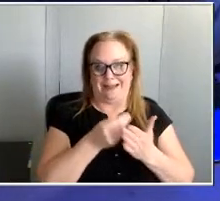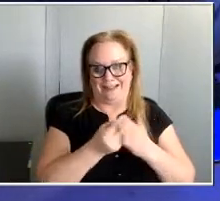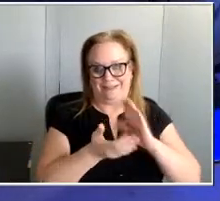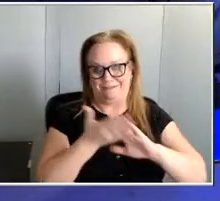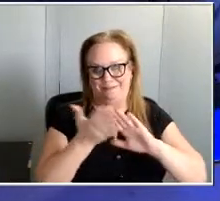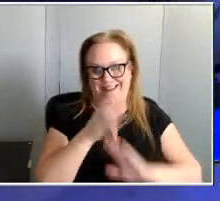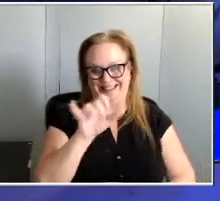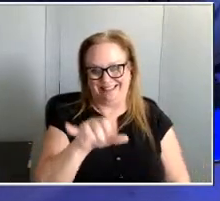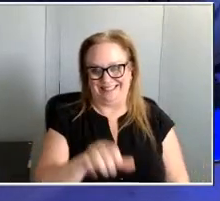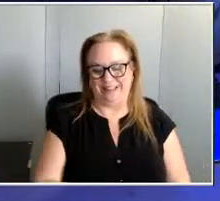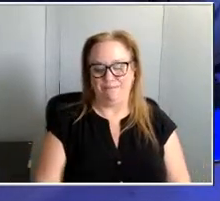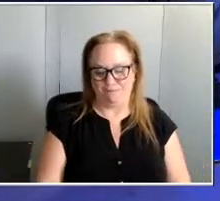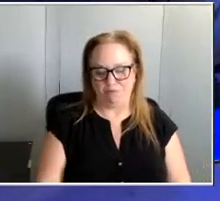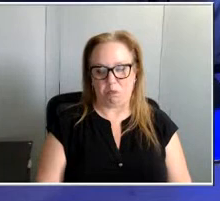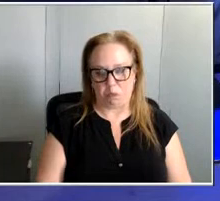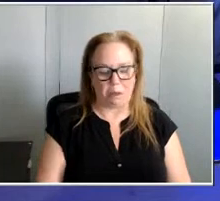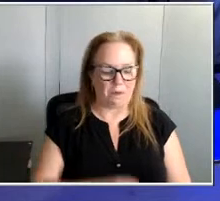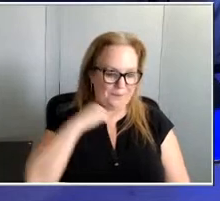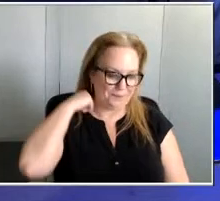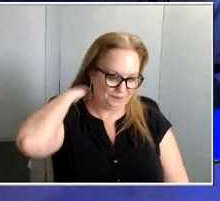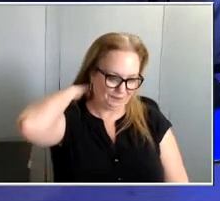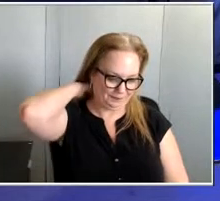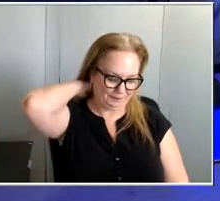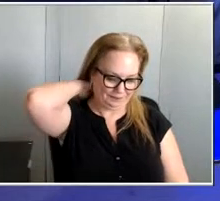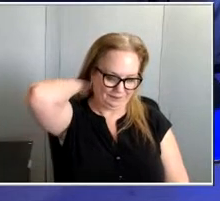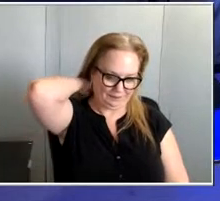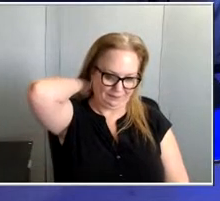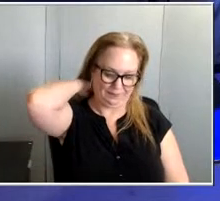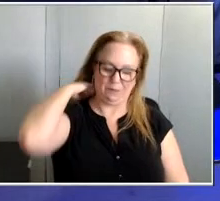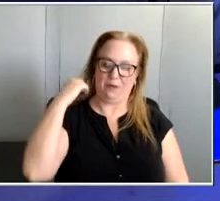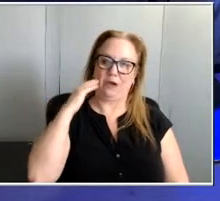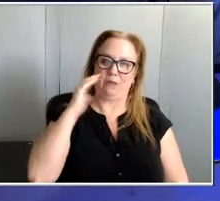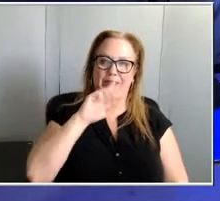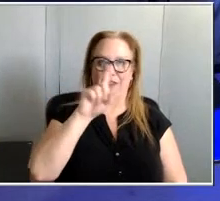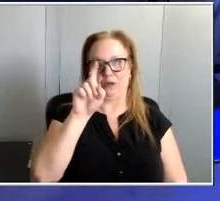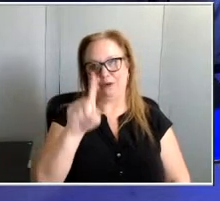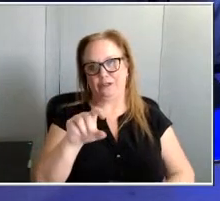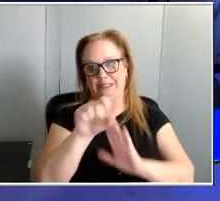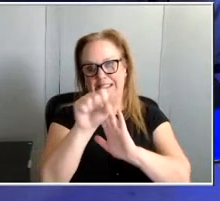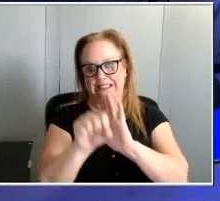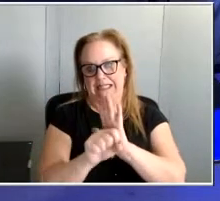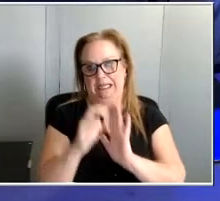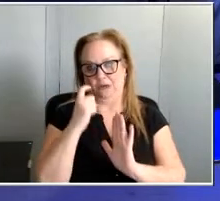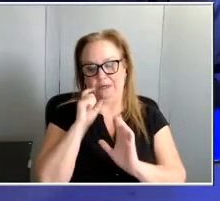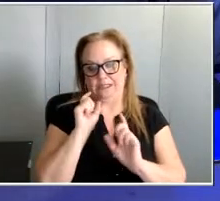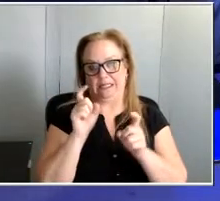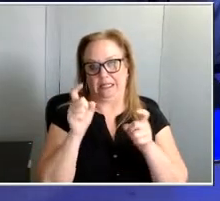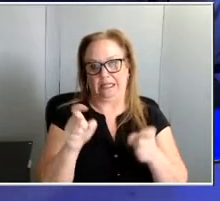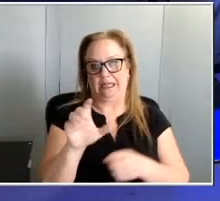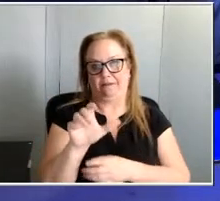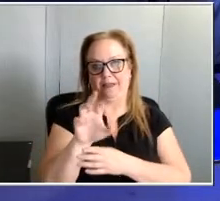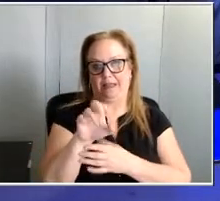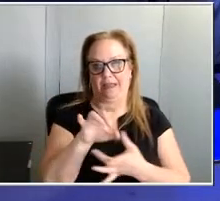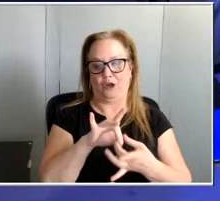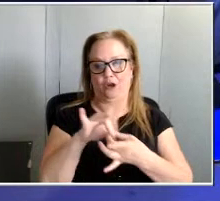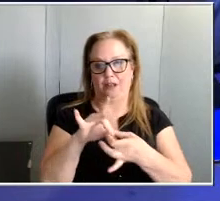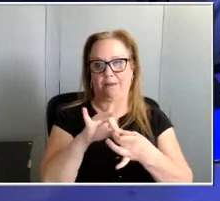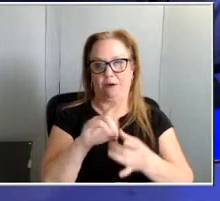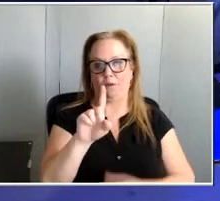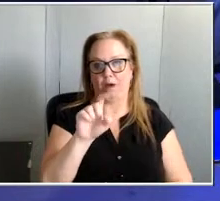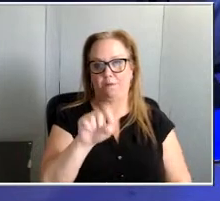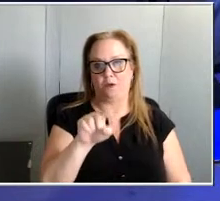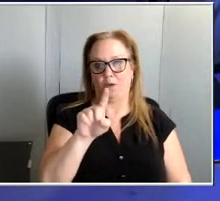And we know that it's always a question. We know that the state recently gave the Care Collaborative, Jody, a $1.1